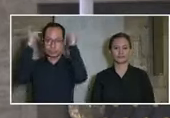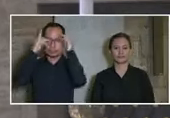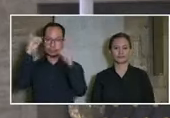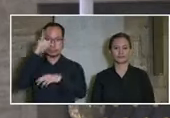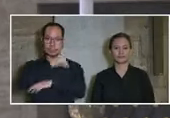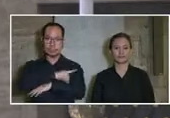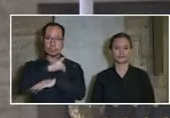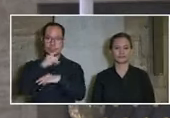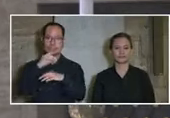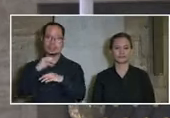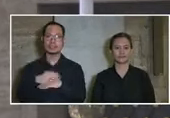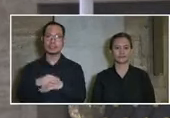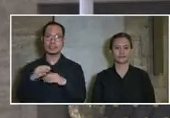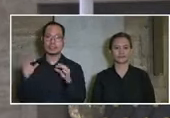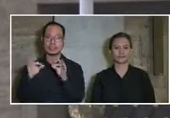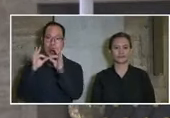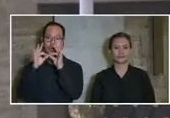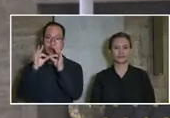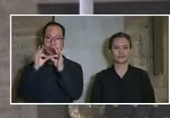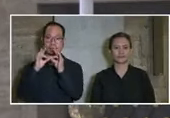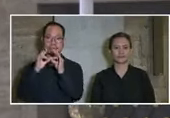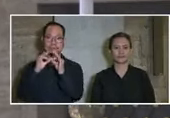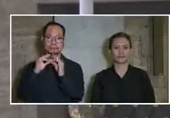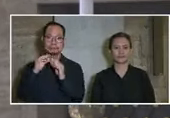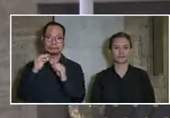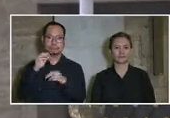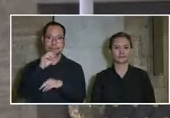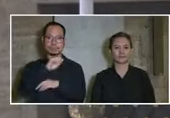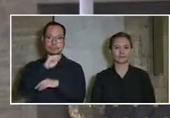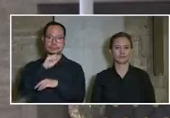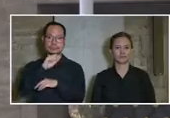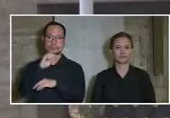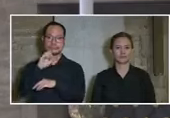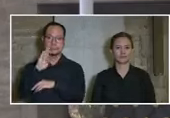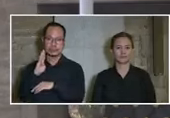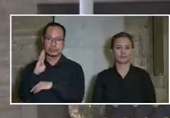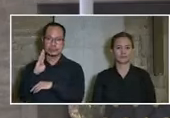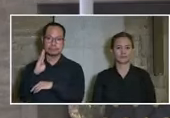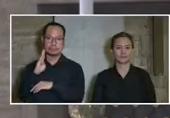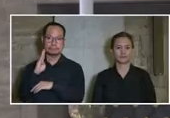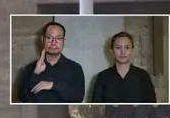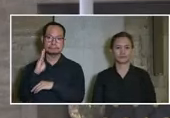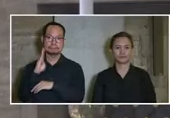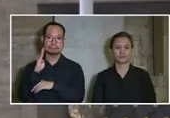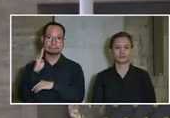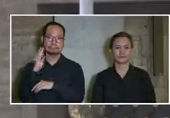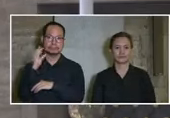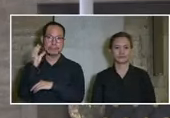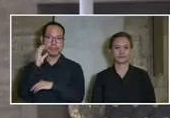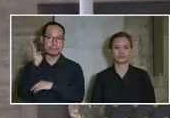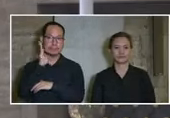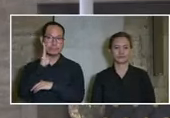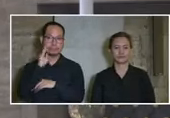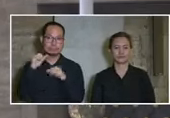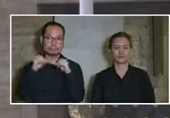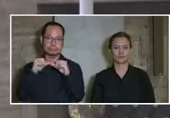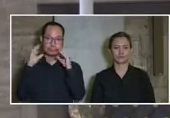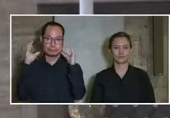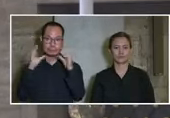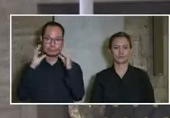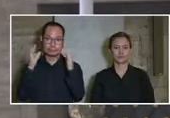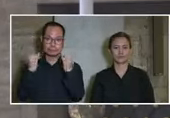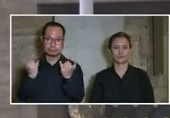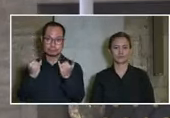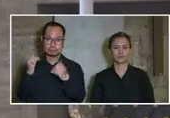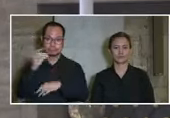our Apostolic Nuncio, Archbishop Charles Brown. And as we continue to celebrate, actually this